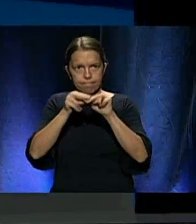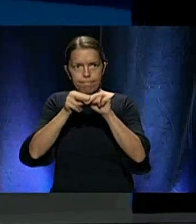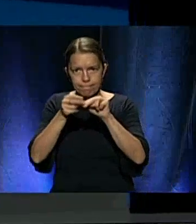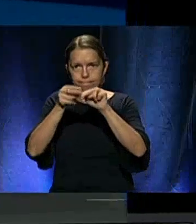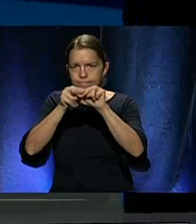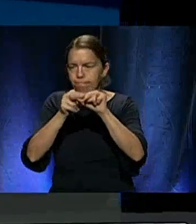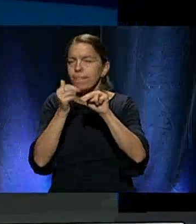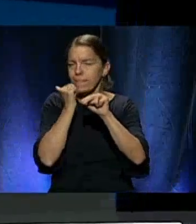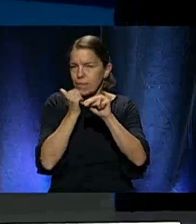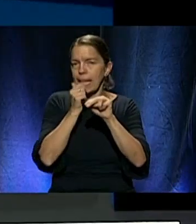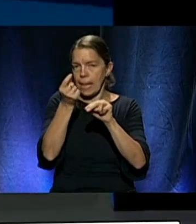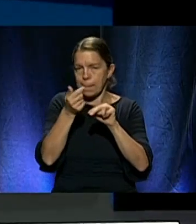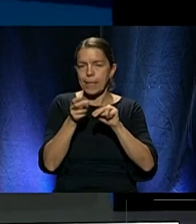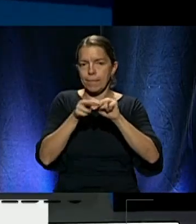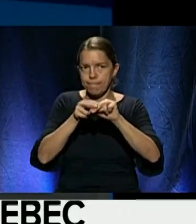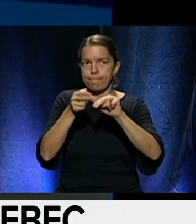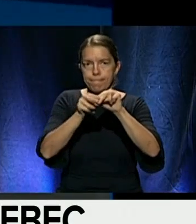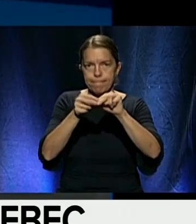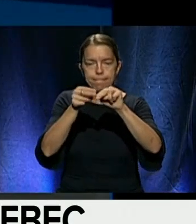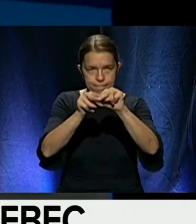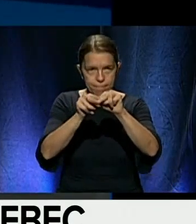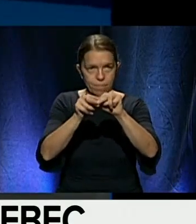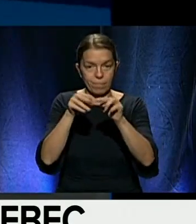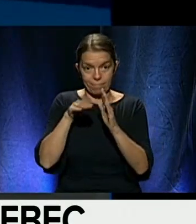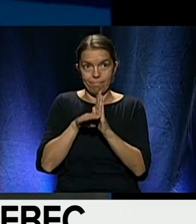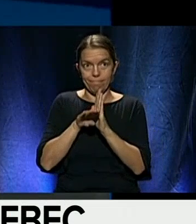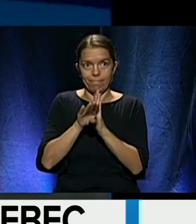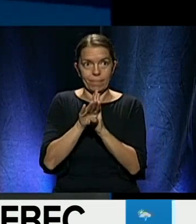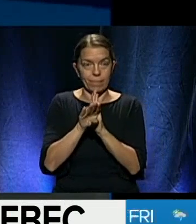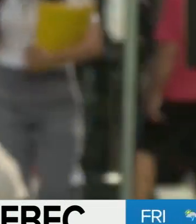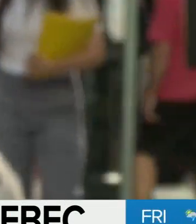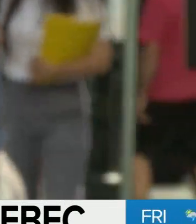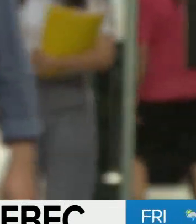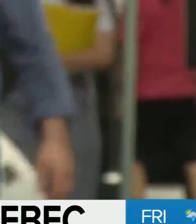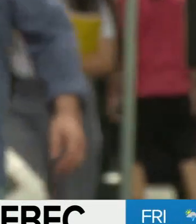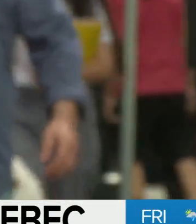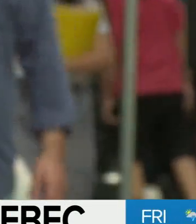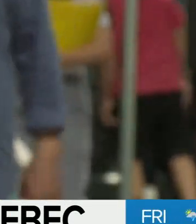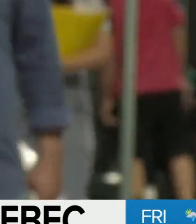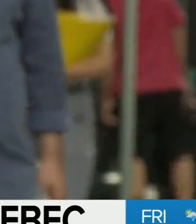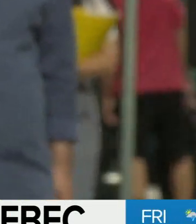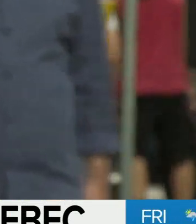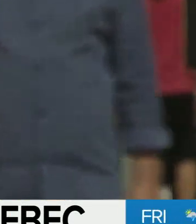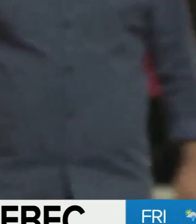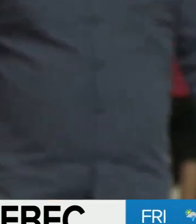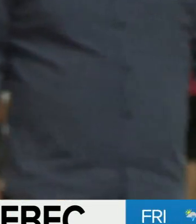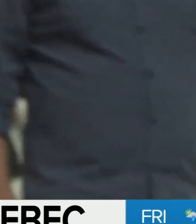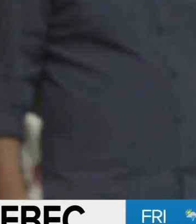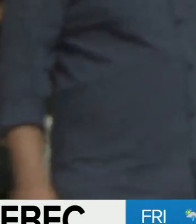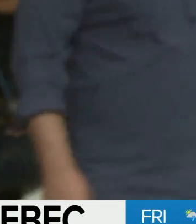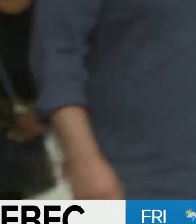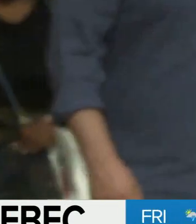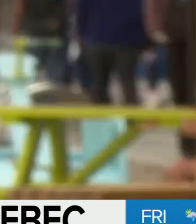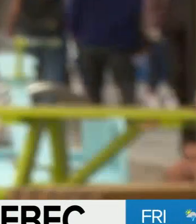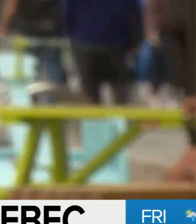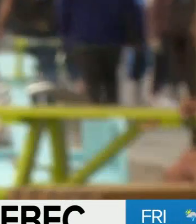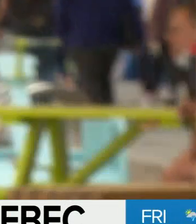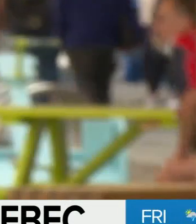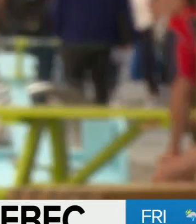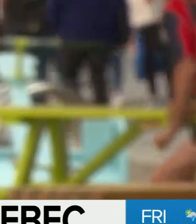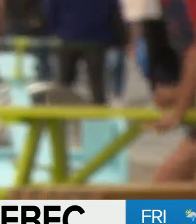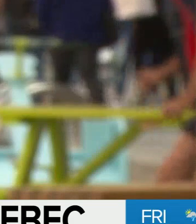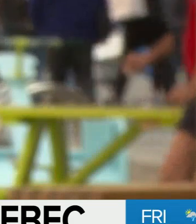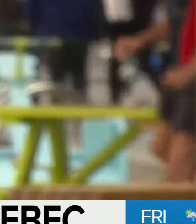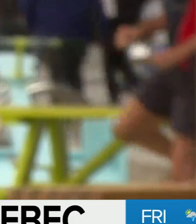187 yesterday, 184 today, this is not good. The Quebec government says it's on high alert following two